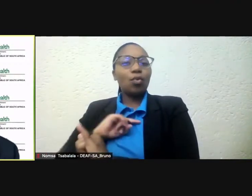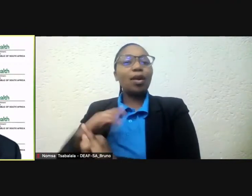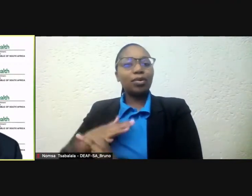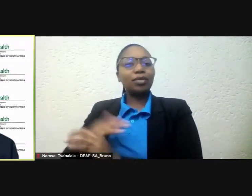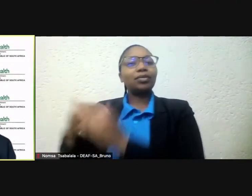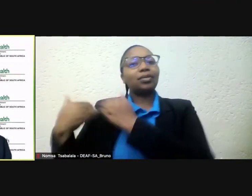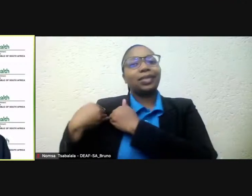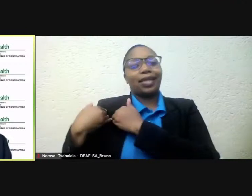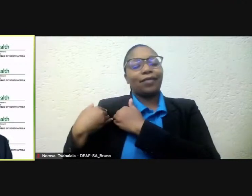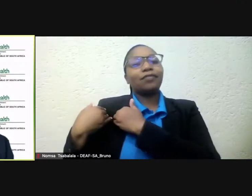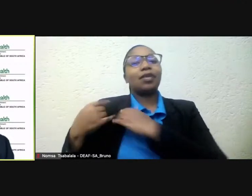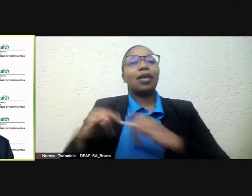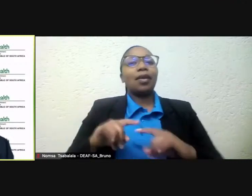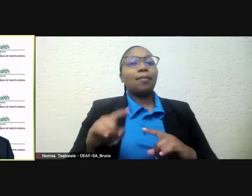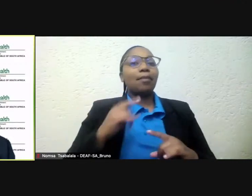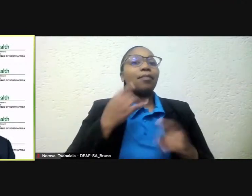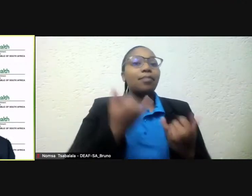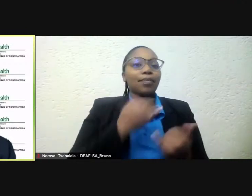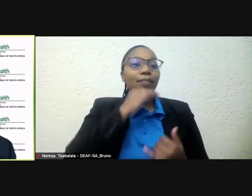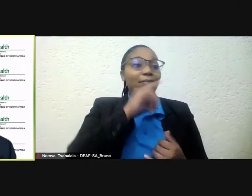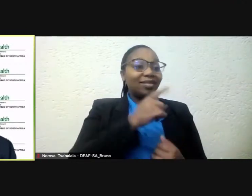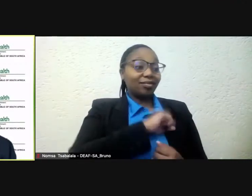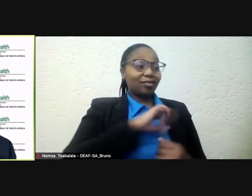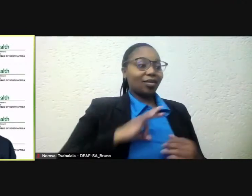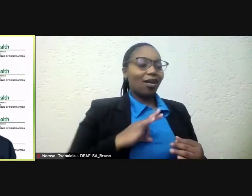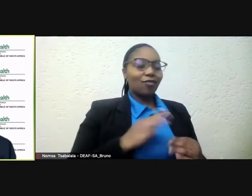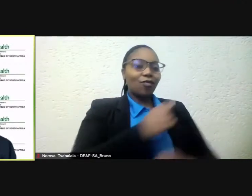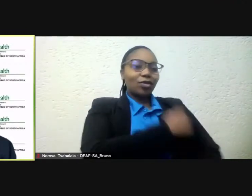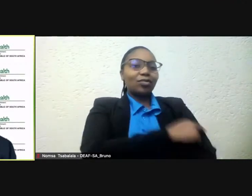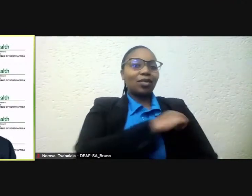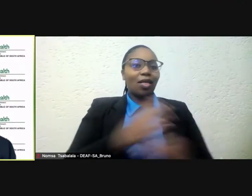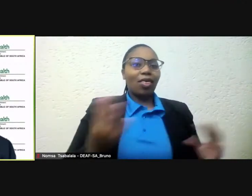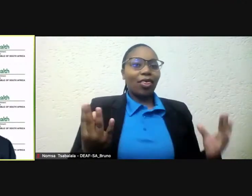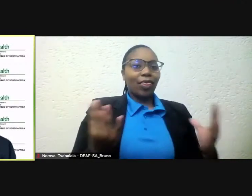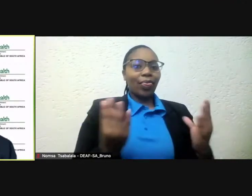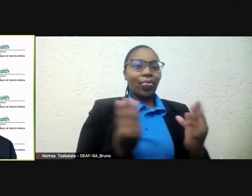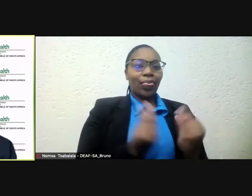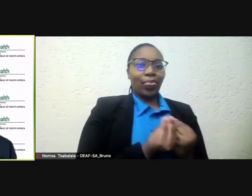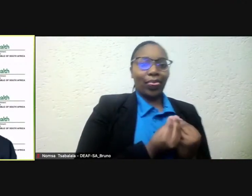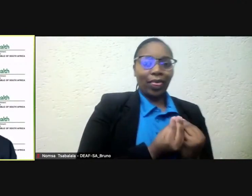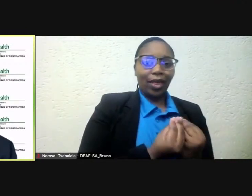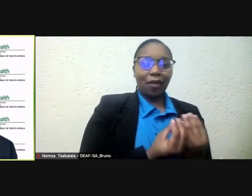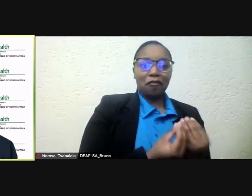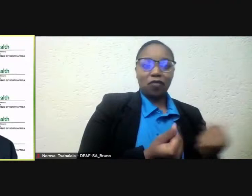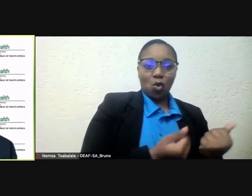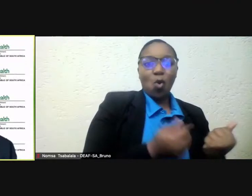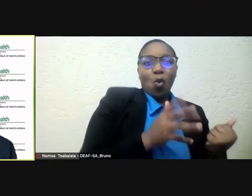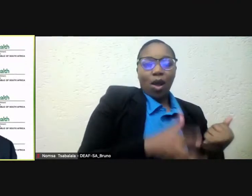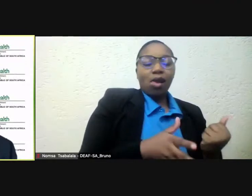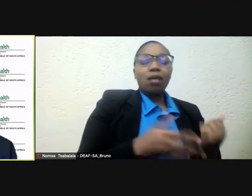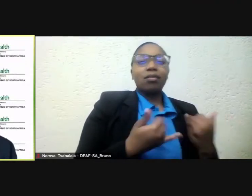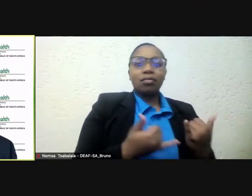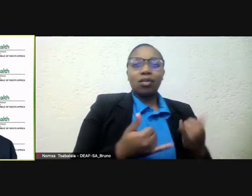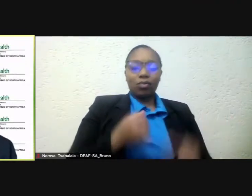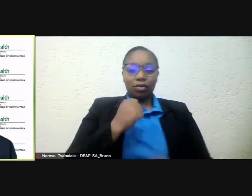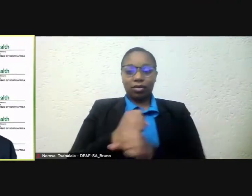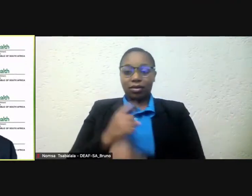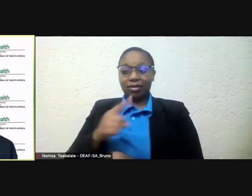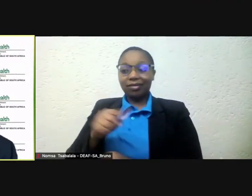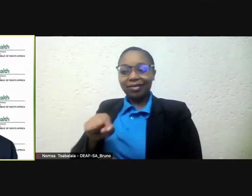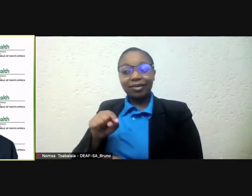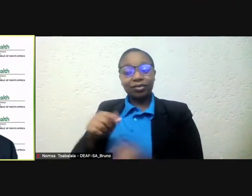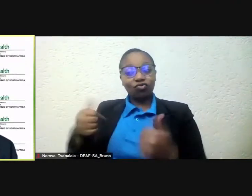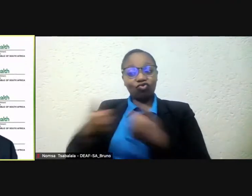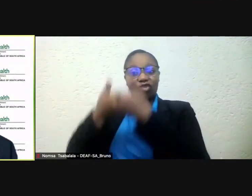together with our colleagues in the provinces, starting here in Gauteng, we will have to address this phenomenon that